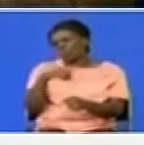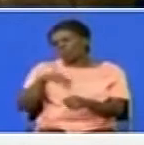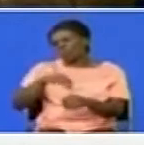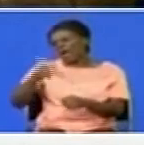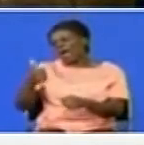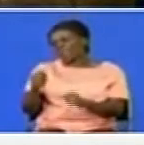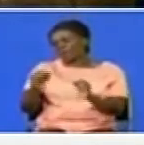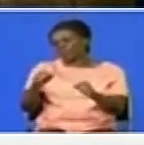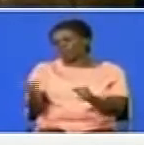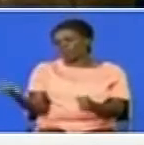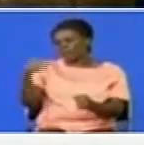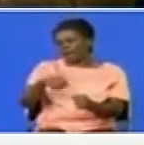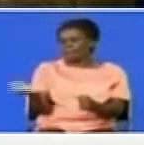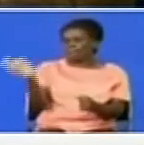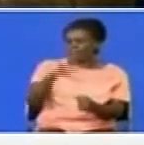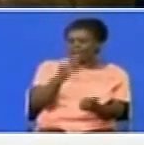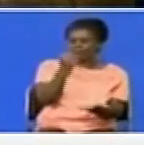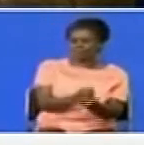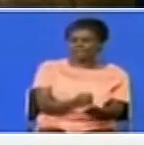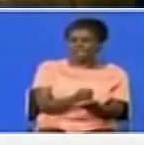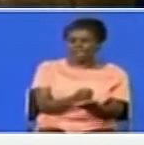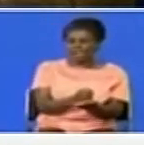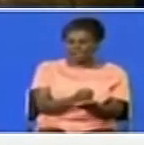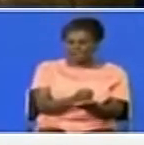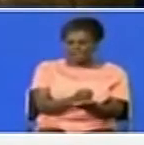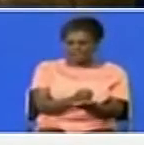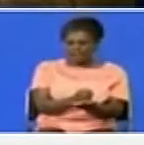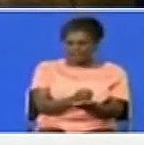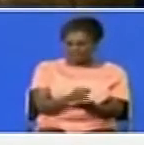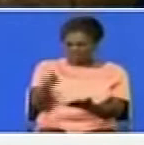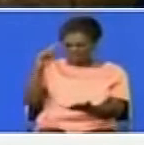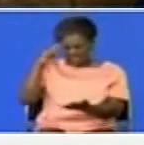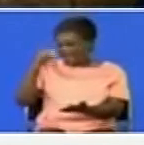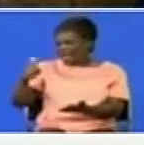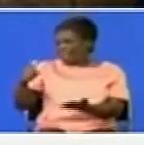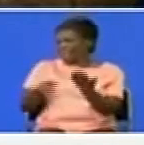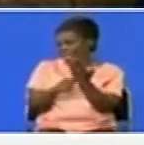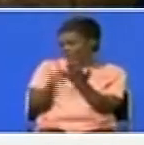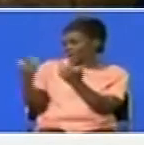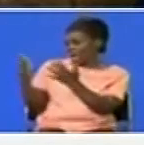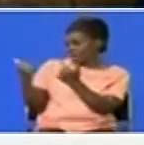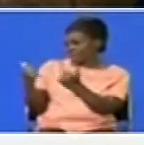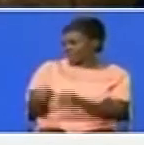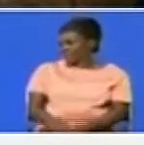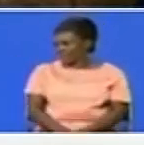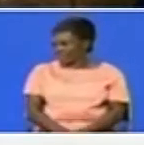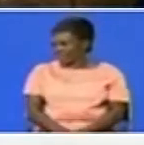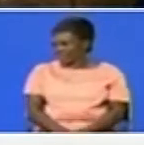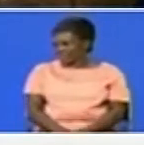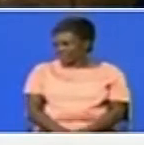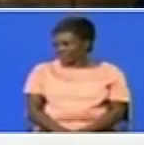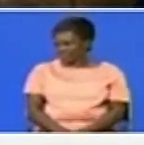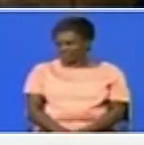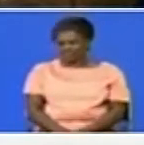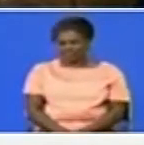see coming back? We've seen Kimemia, we've seen Henry Koske. Do you think there are other names out there of people we know who might make a comeback to